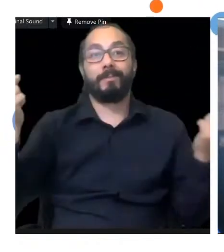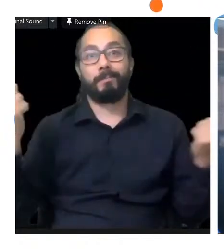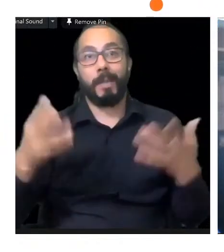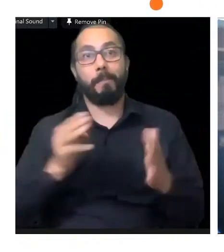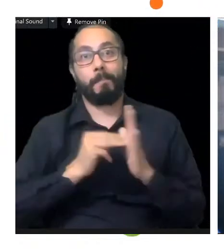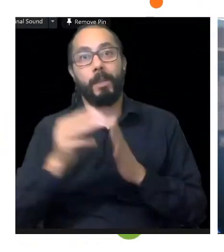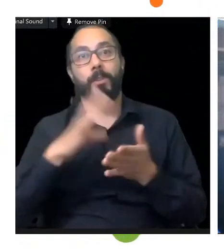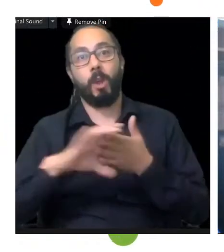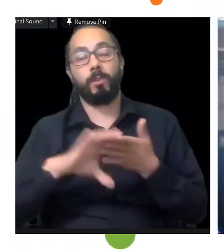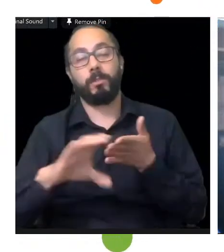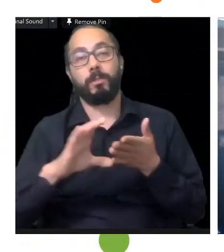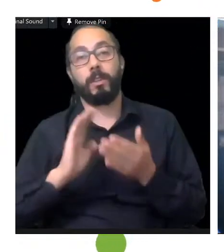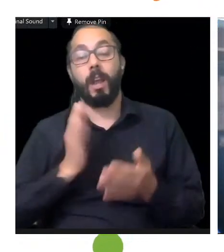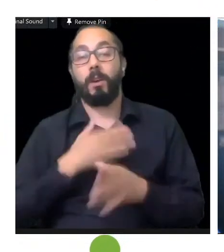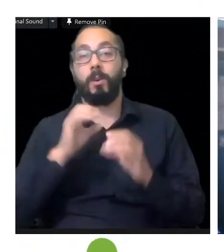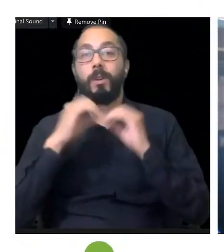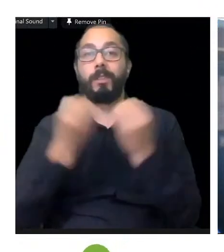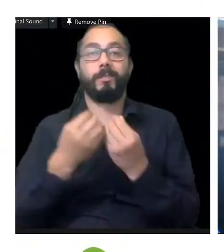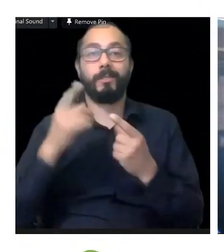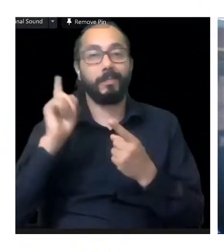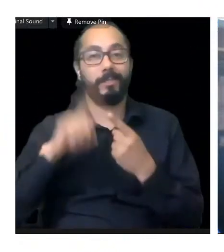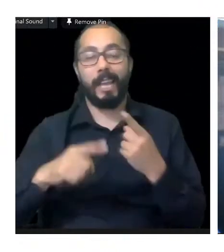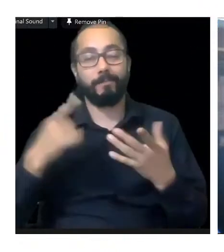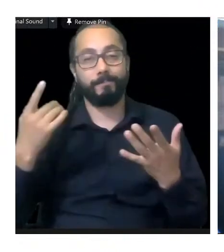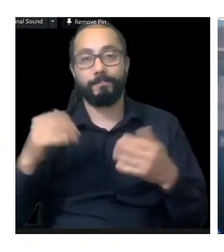our organization would consider at this point.